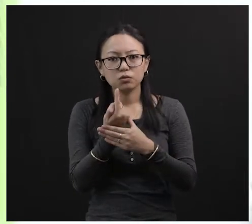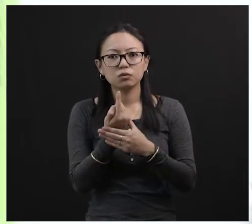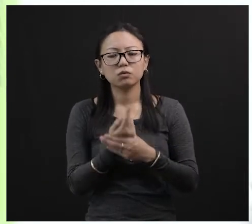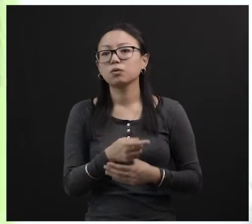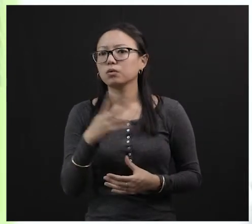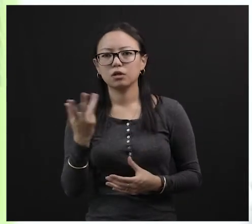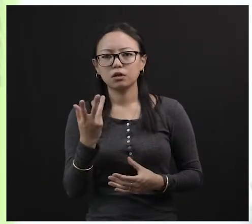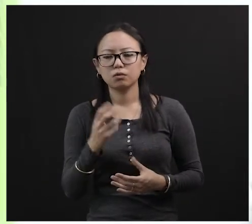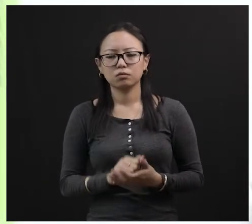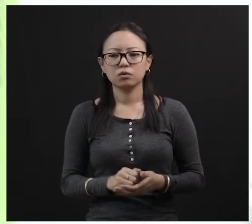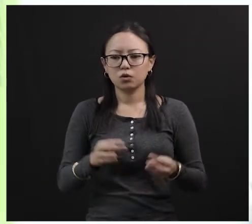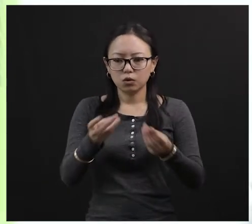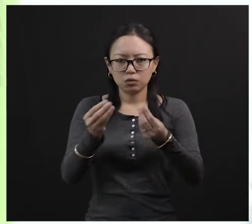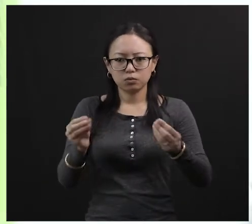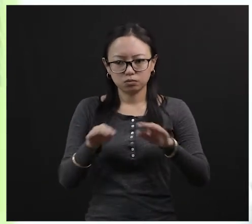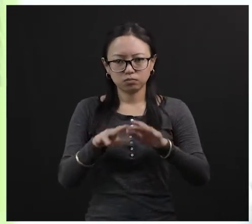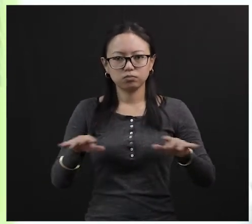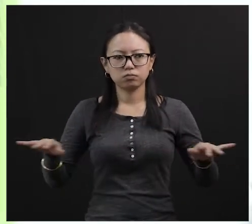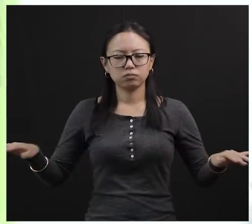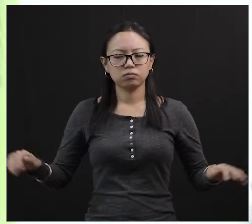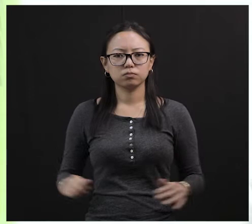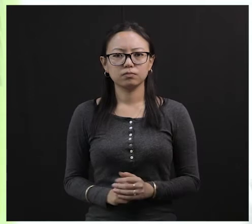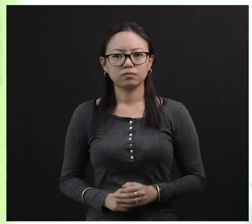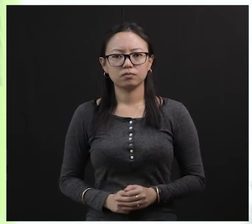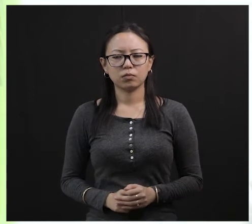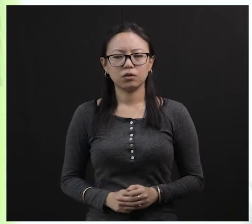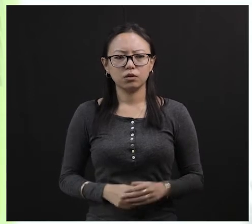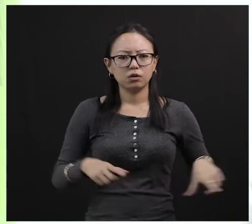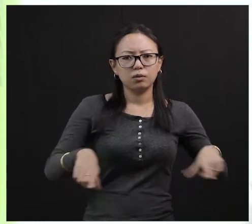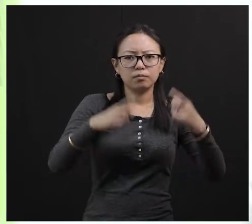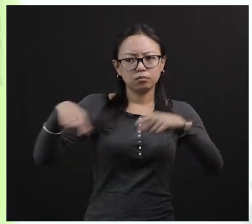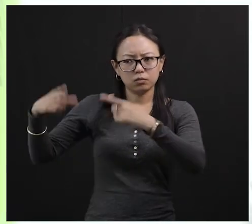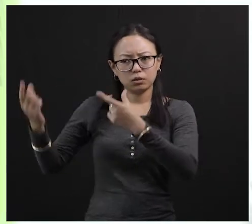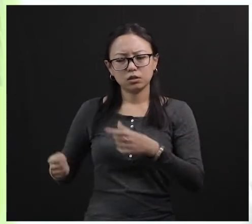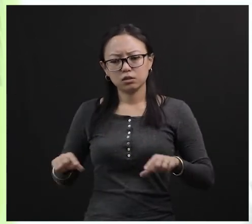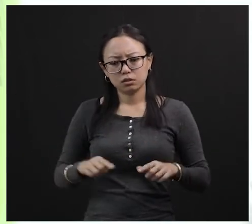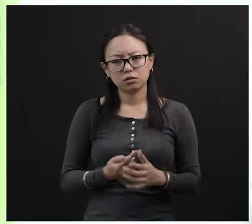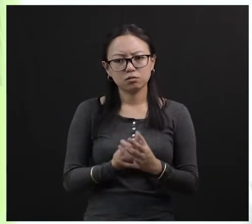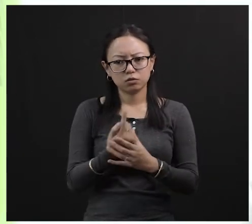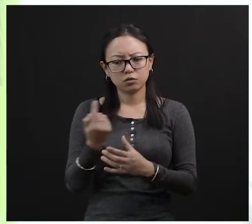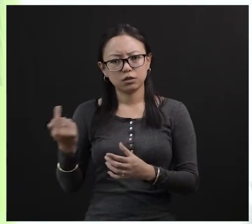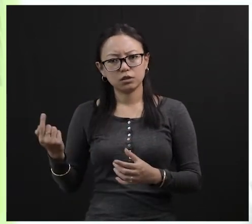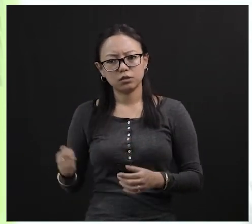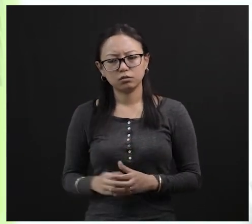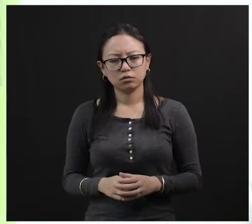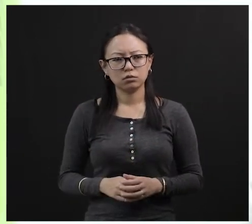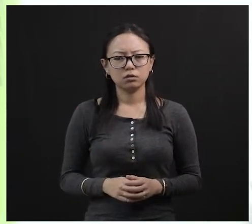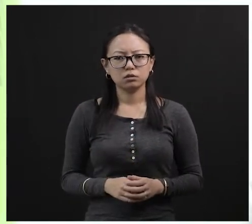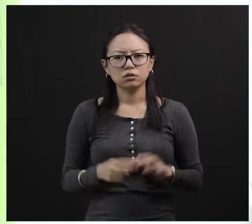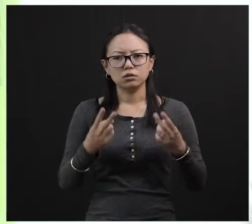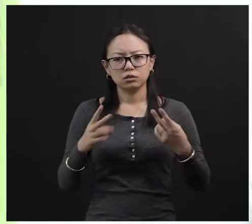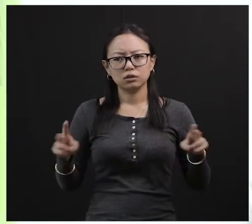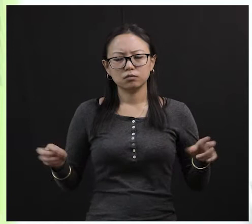told you that plants or trees, they grow on soil. And what do the plants give us? The